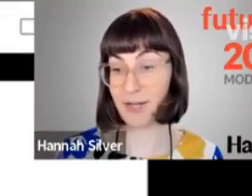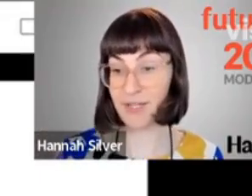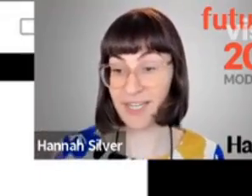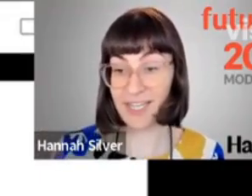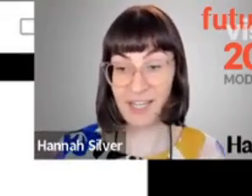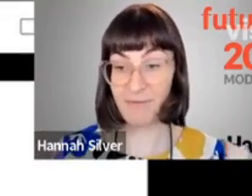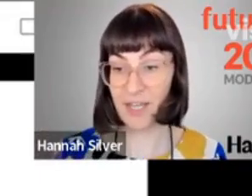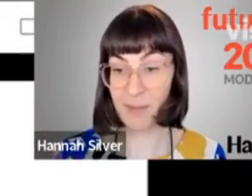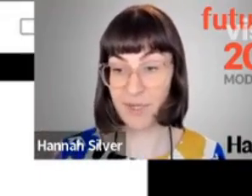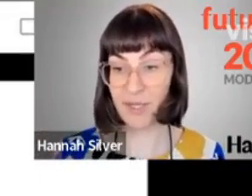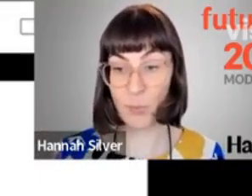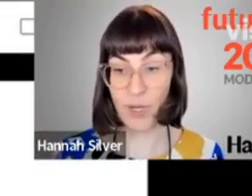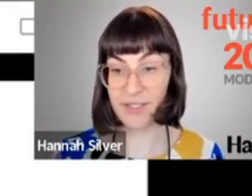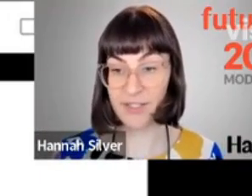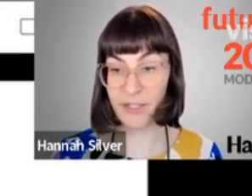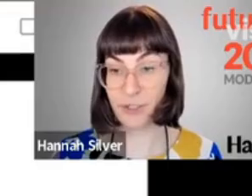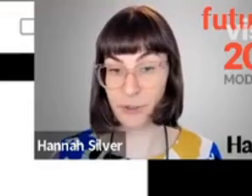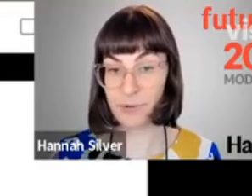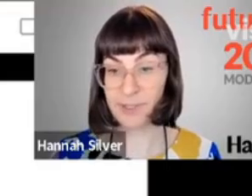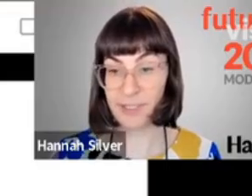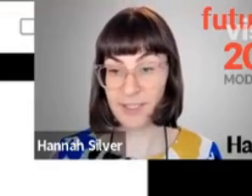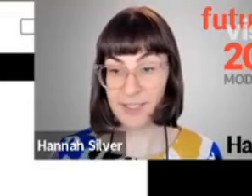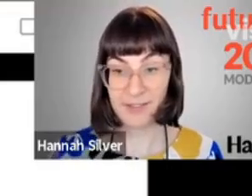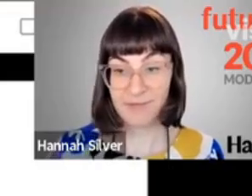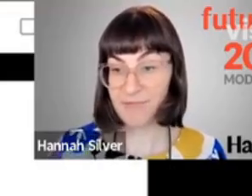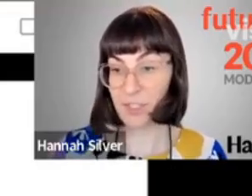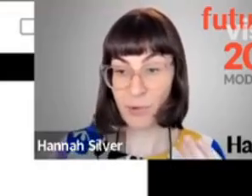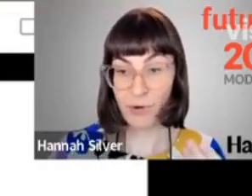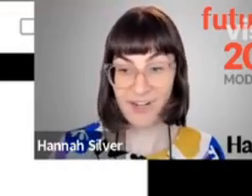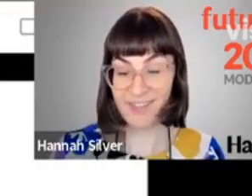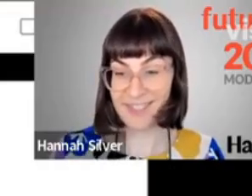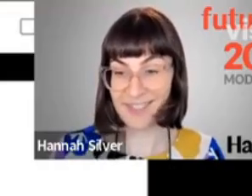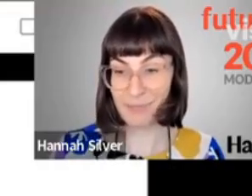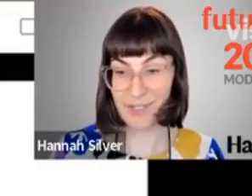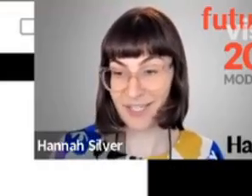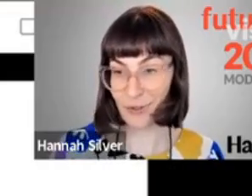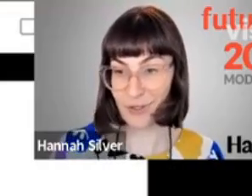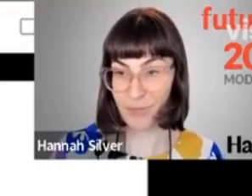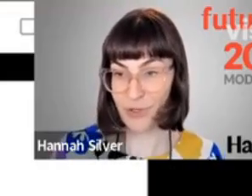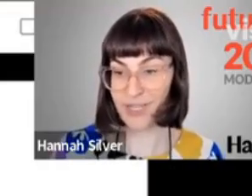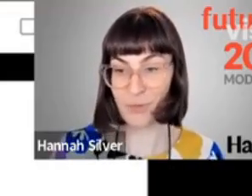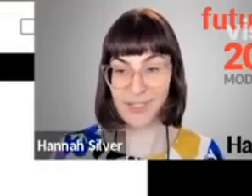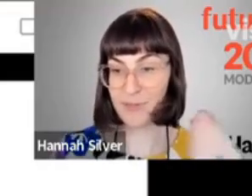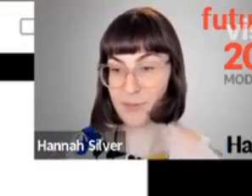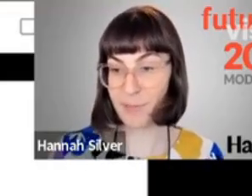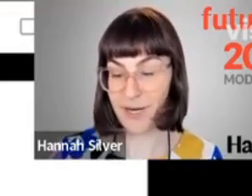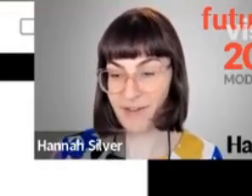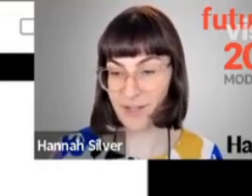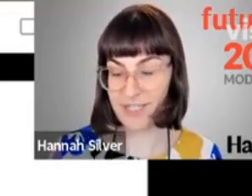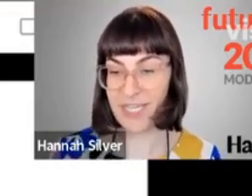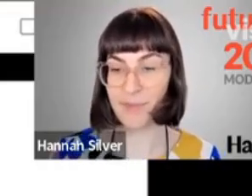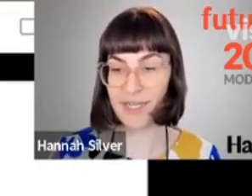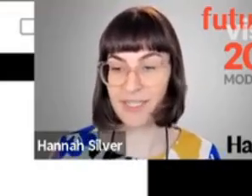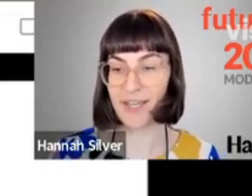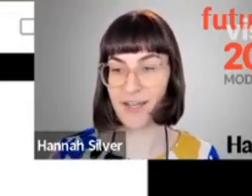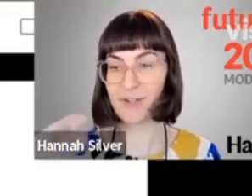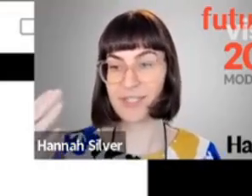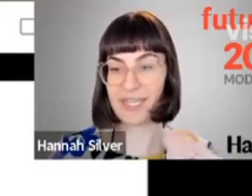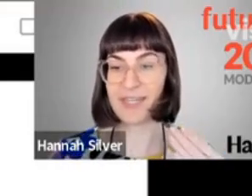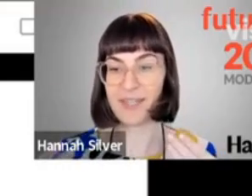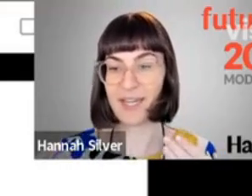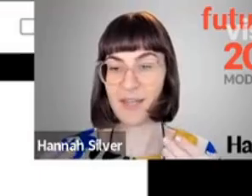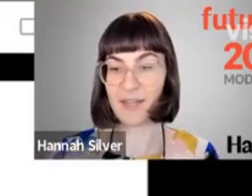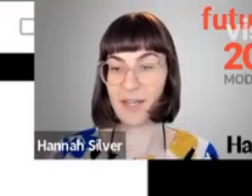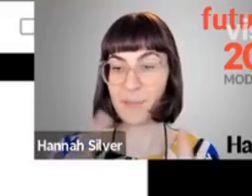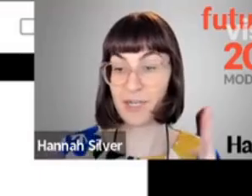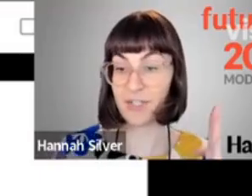just about if the company wants to support this particular employee and wants them to be a part of their team, they need to